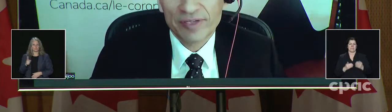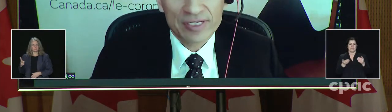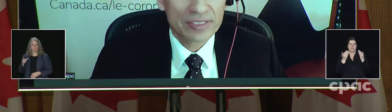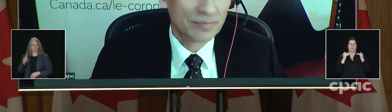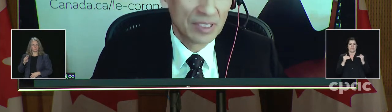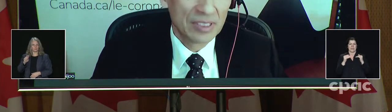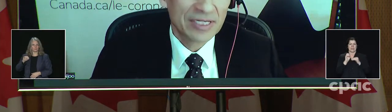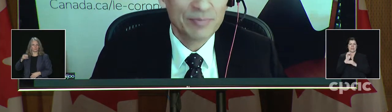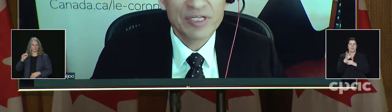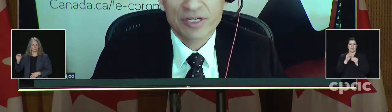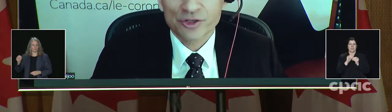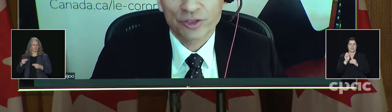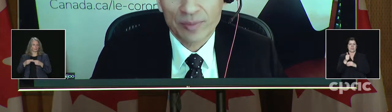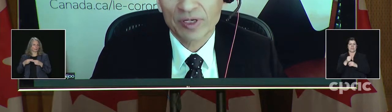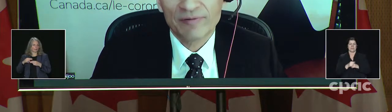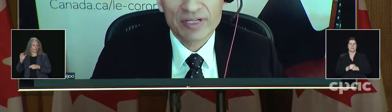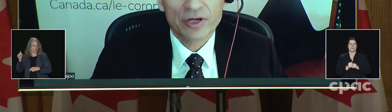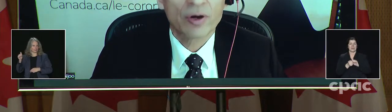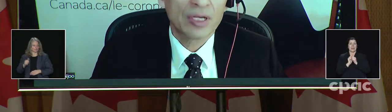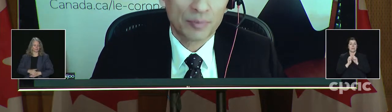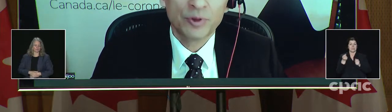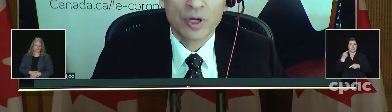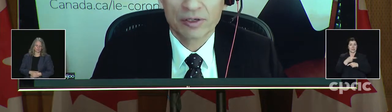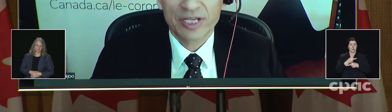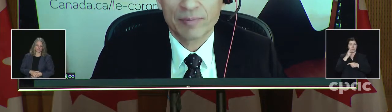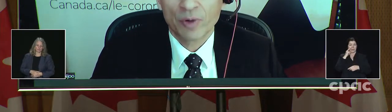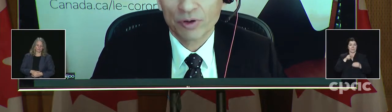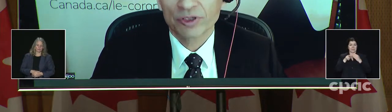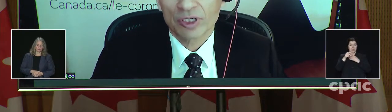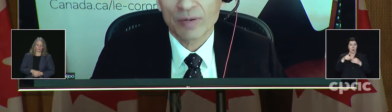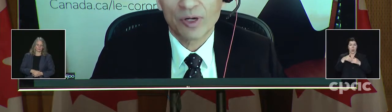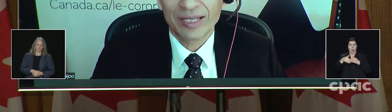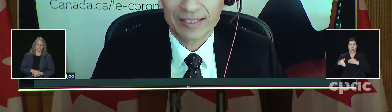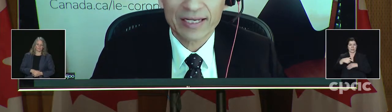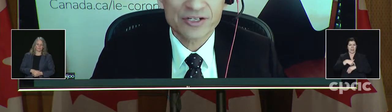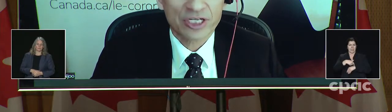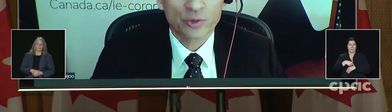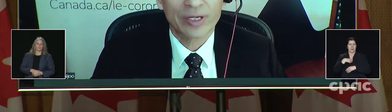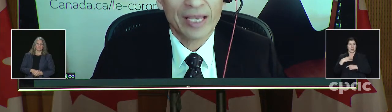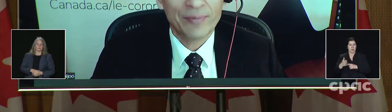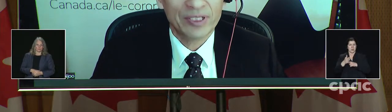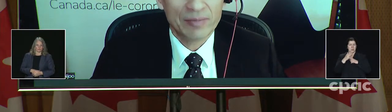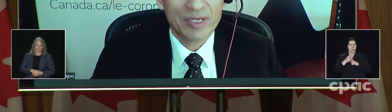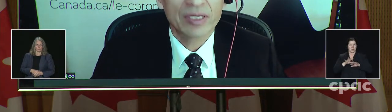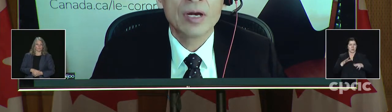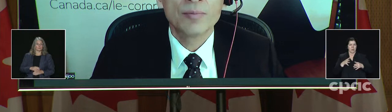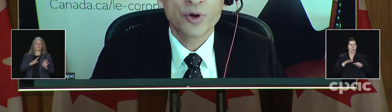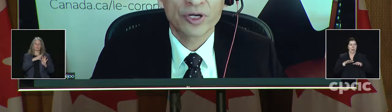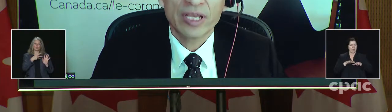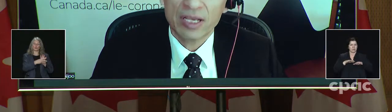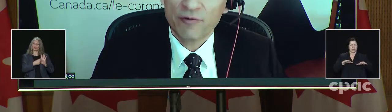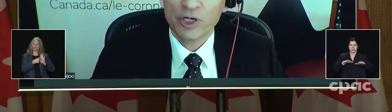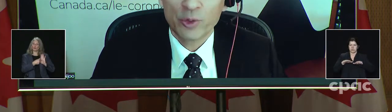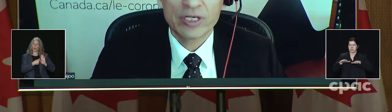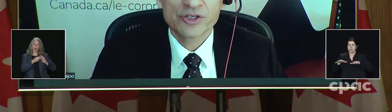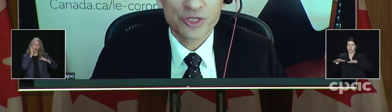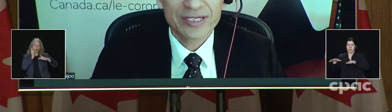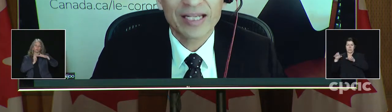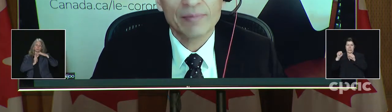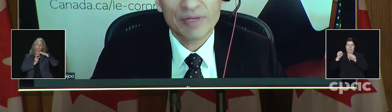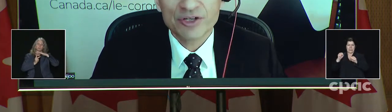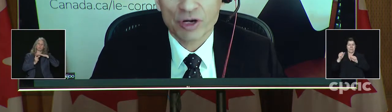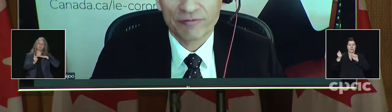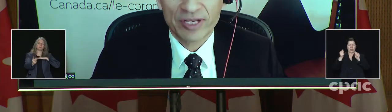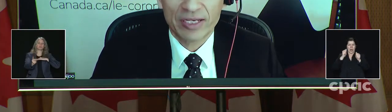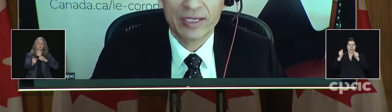Diapositive 10. Cette mise à jour des prévisions à plus long terme montre comment la trajectoire épidémique pourrait évoluer jusqu'à